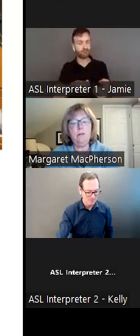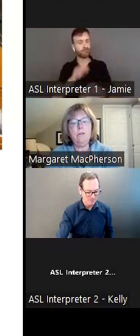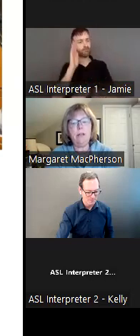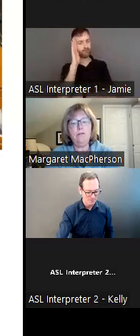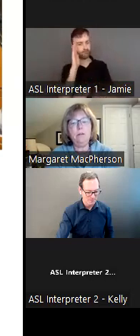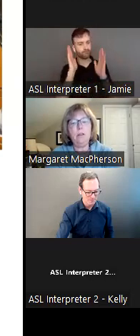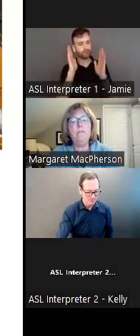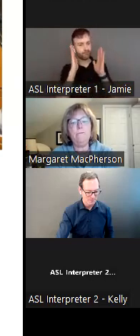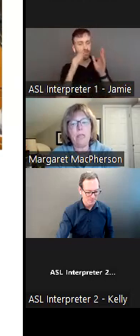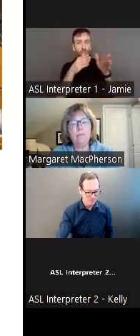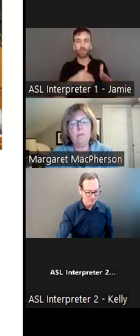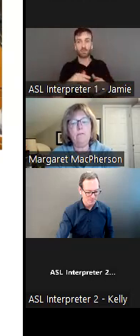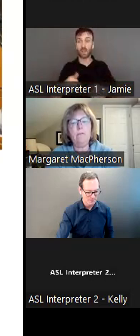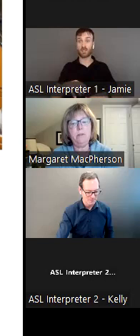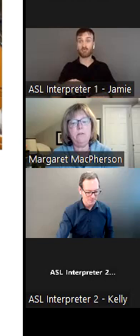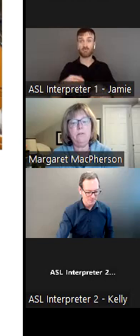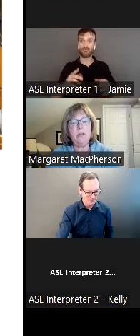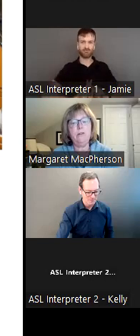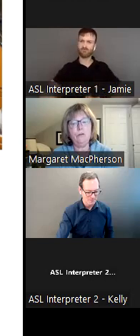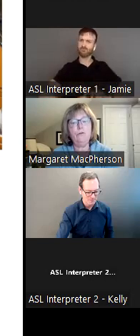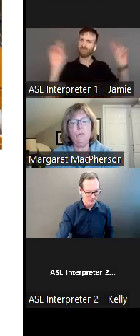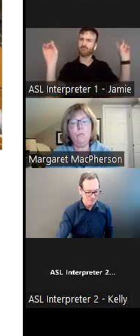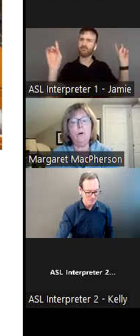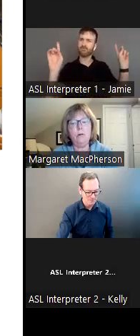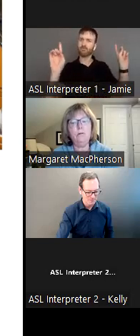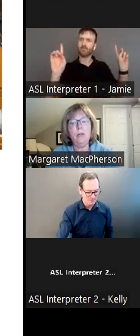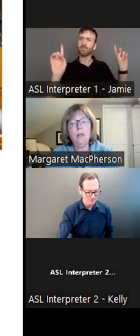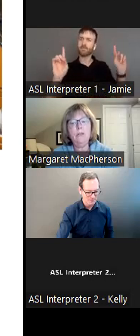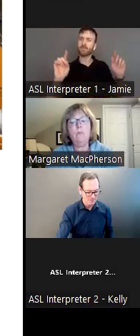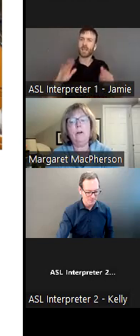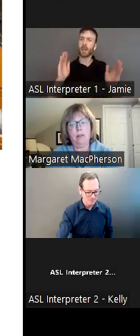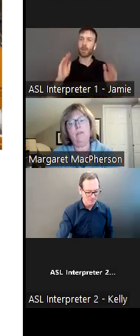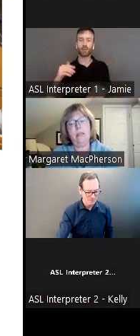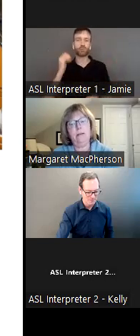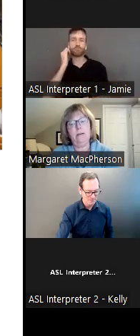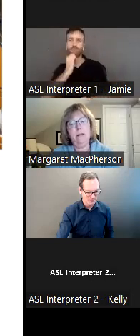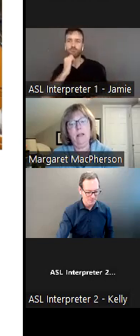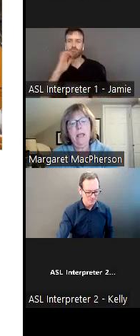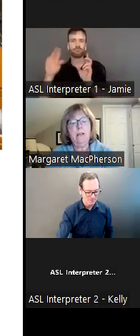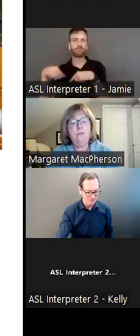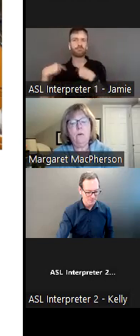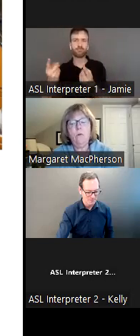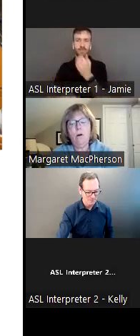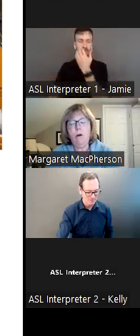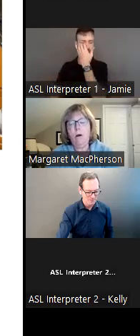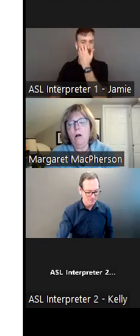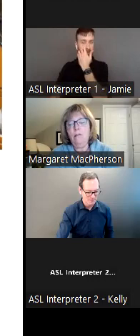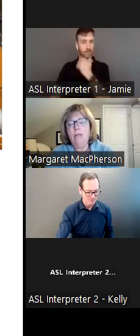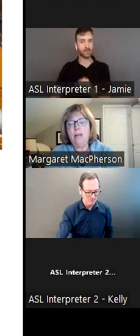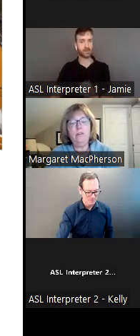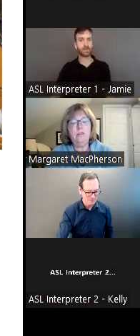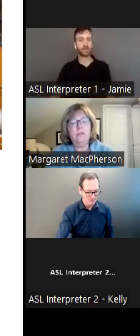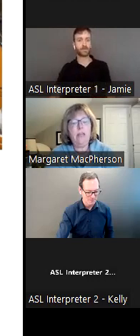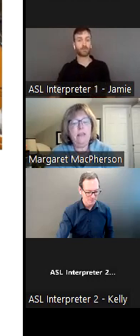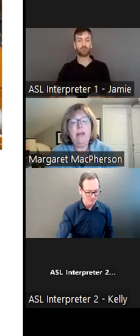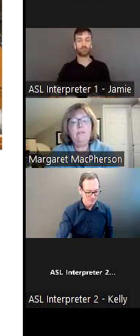radical intervention in the face of the business as usual world that we are living in. And so all of